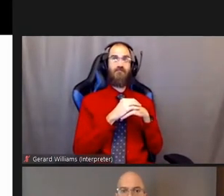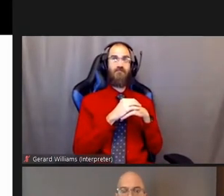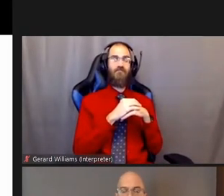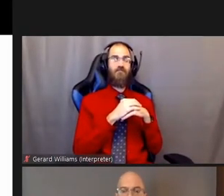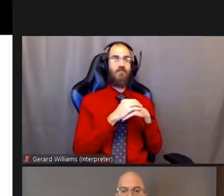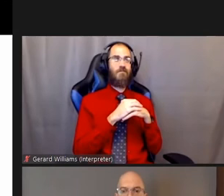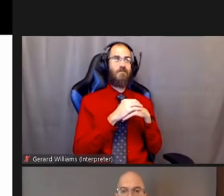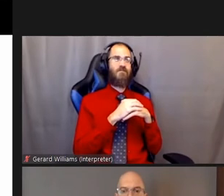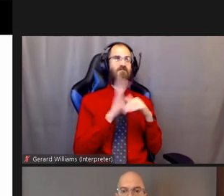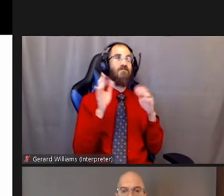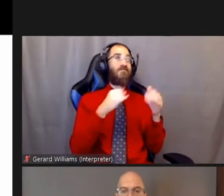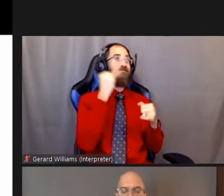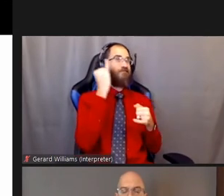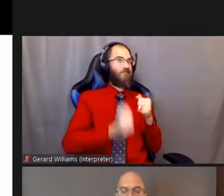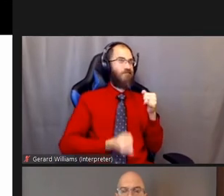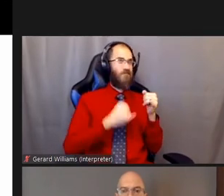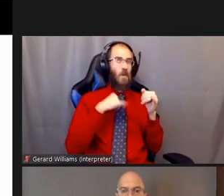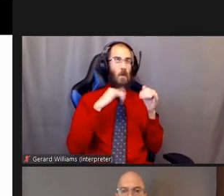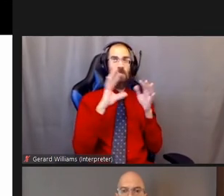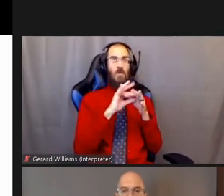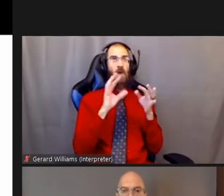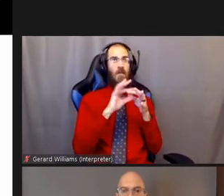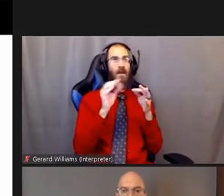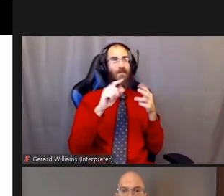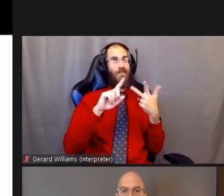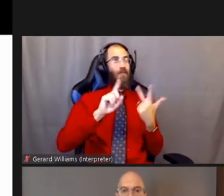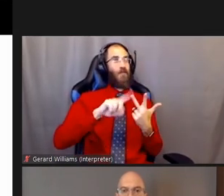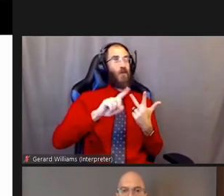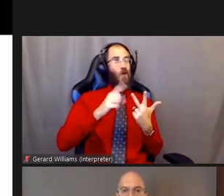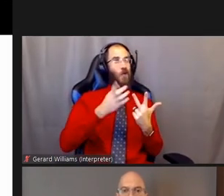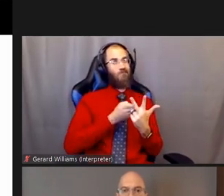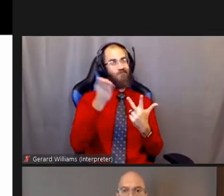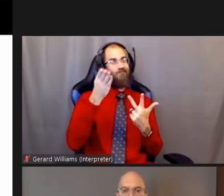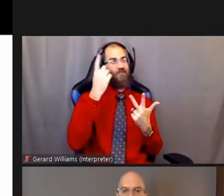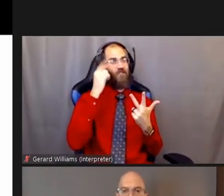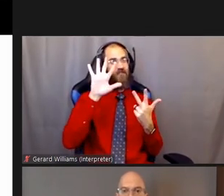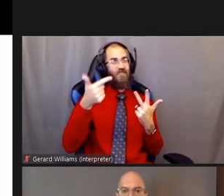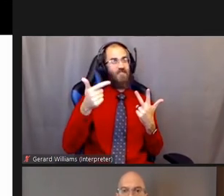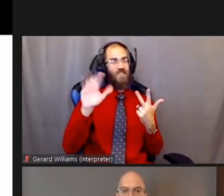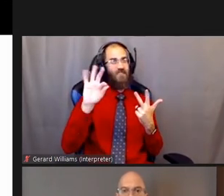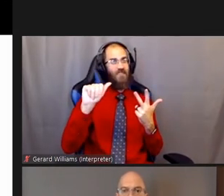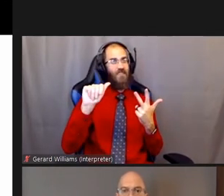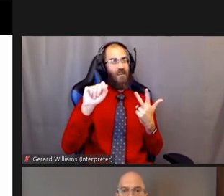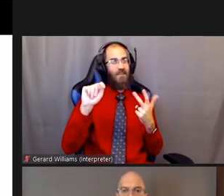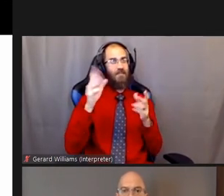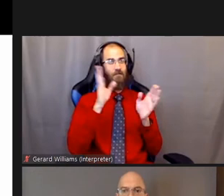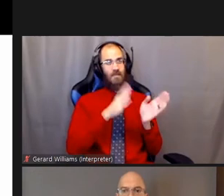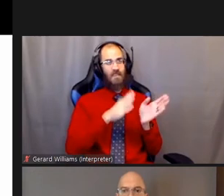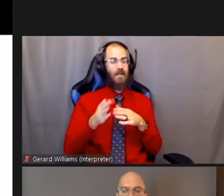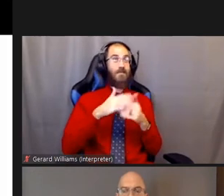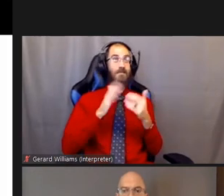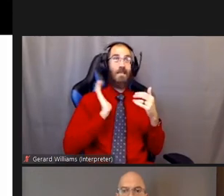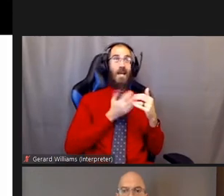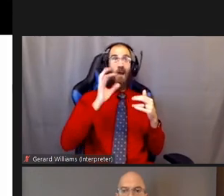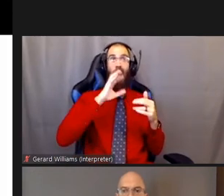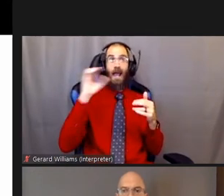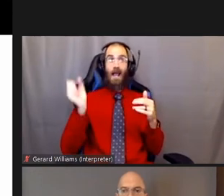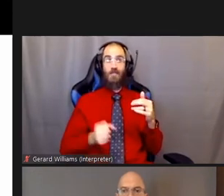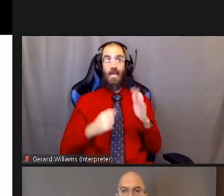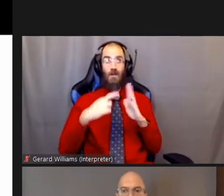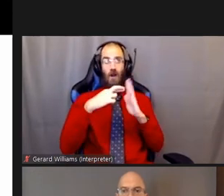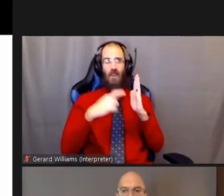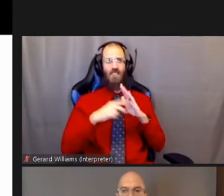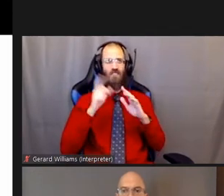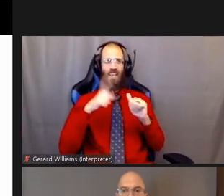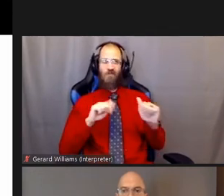I wanted to finish by talking about the last prong of the 5G FAST plan, which is modernizing outdated regulations.